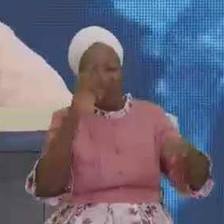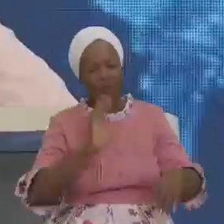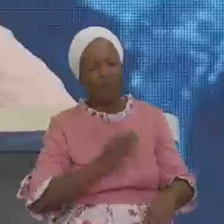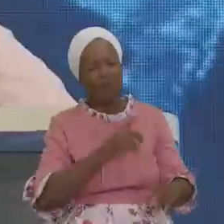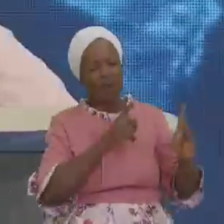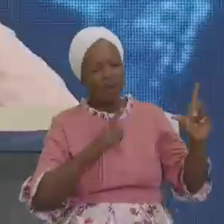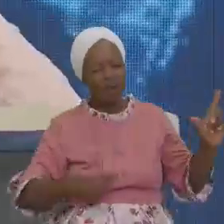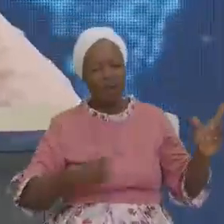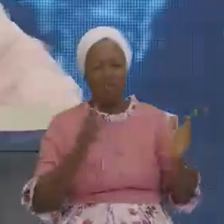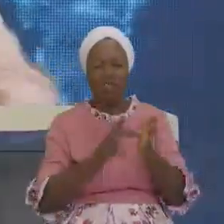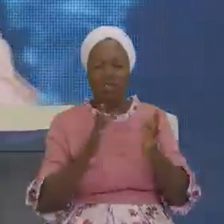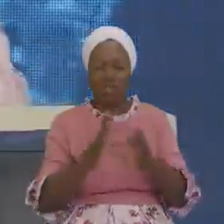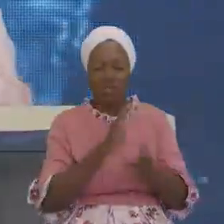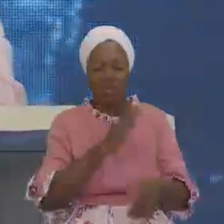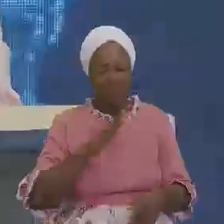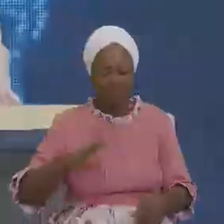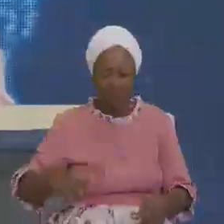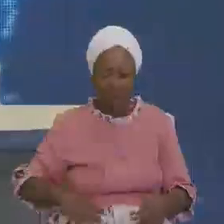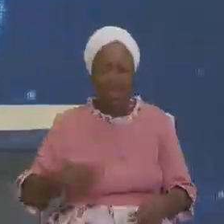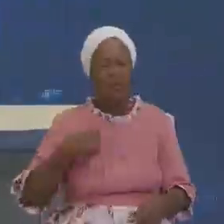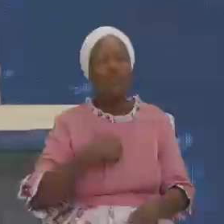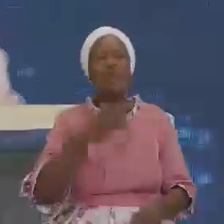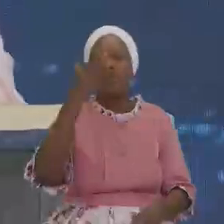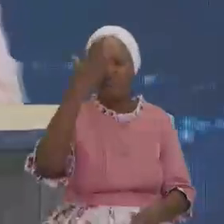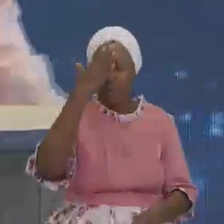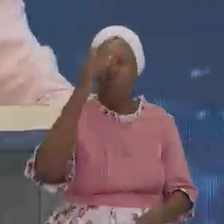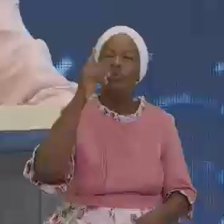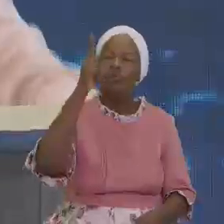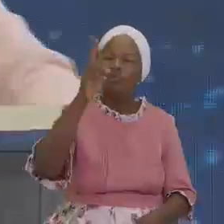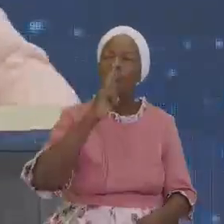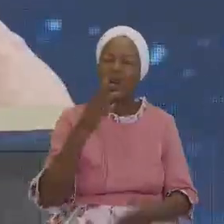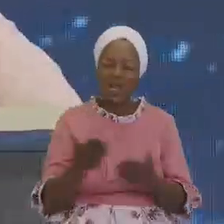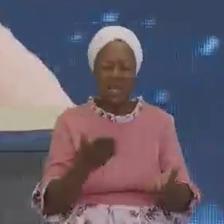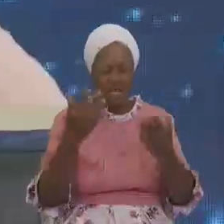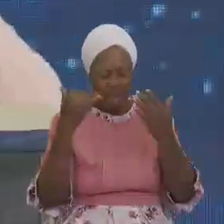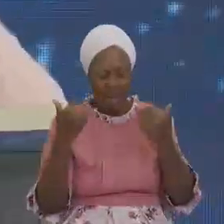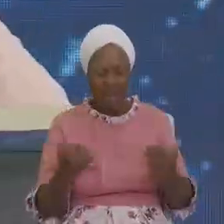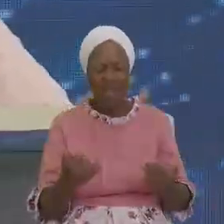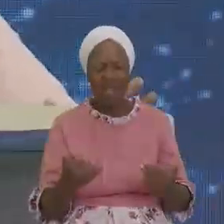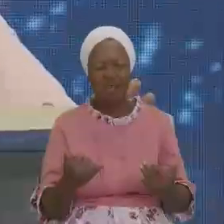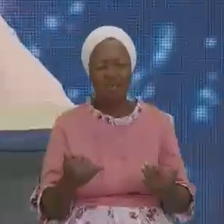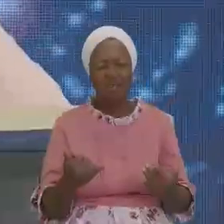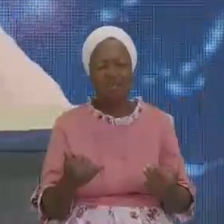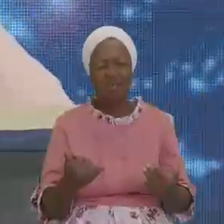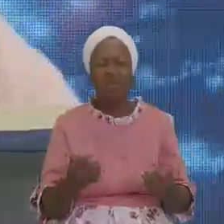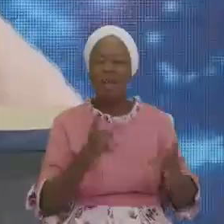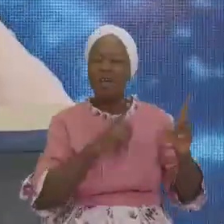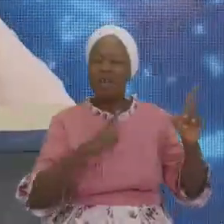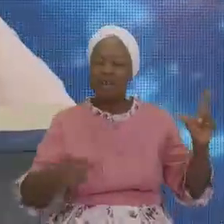Christ, we know you are here already. Lord